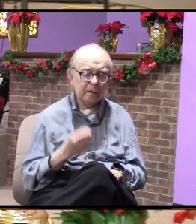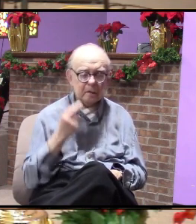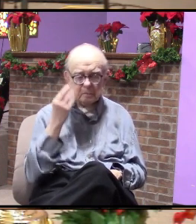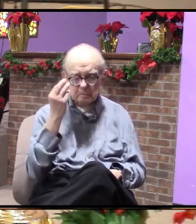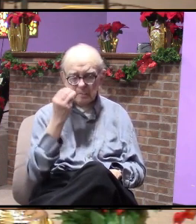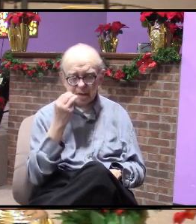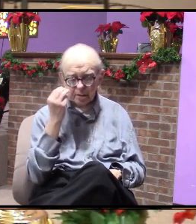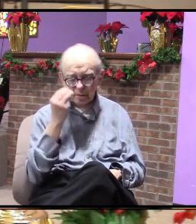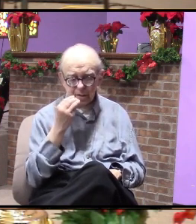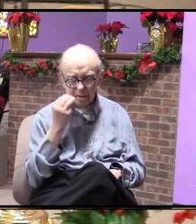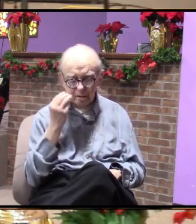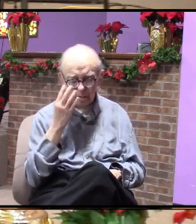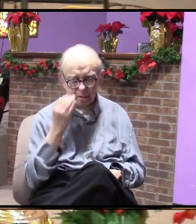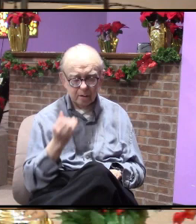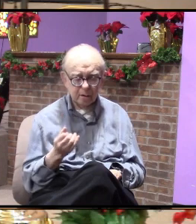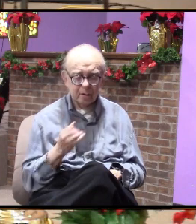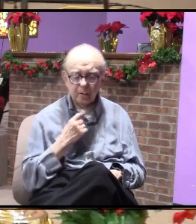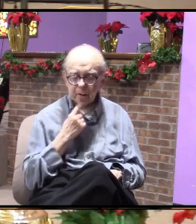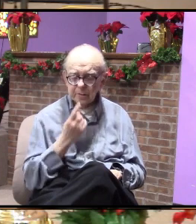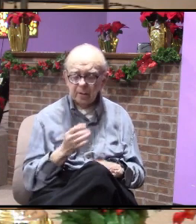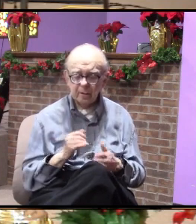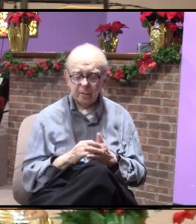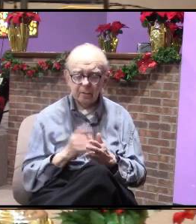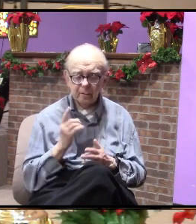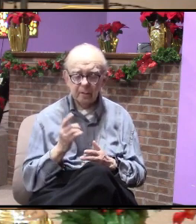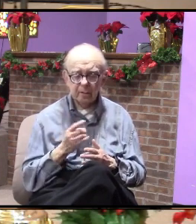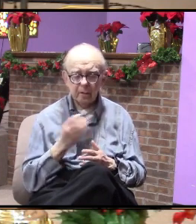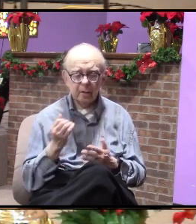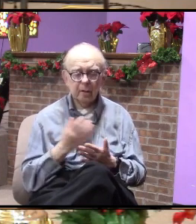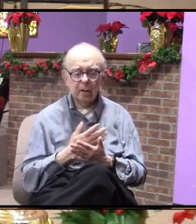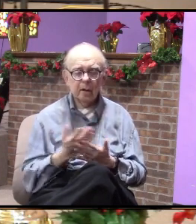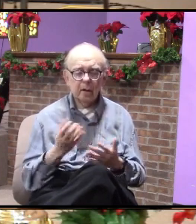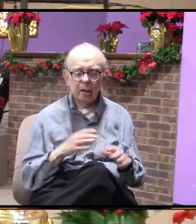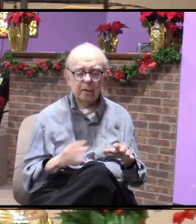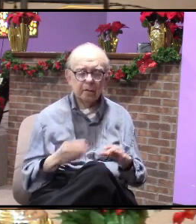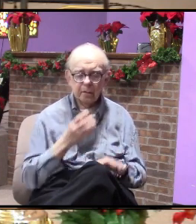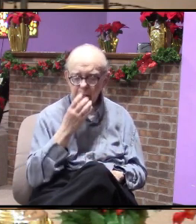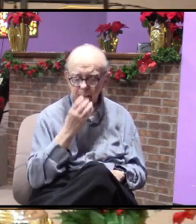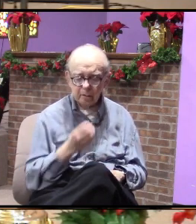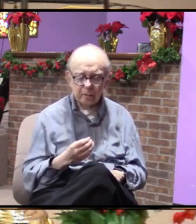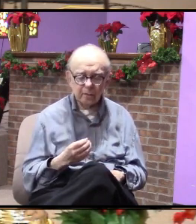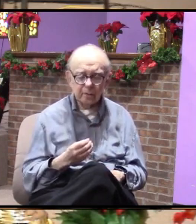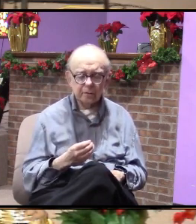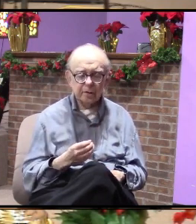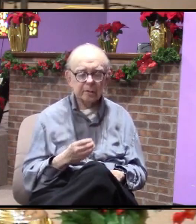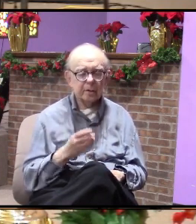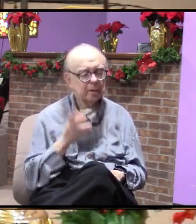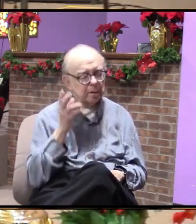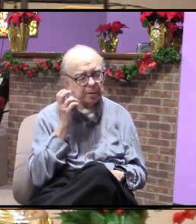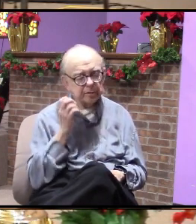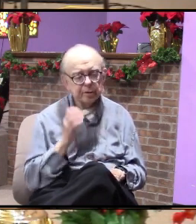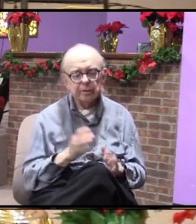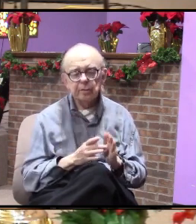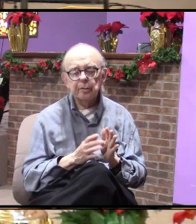Meditate. Why do I tell you that one of the greatest things to do is fall asleep listening to the Bible?